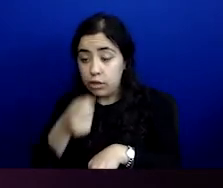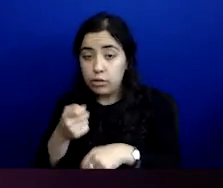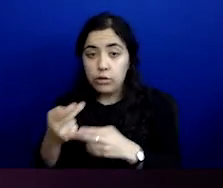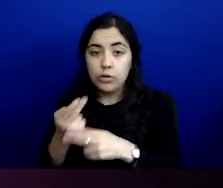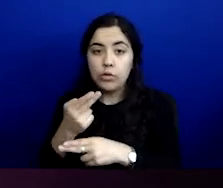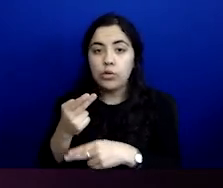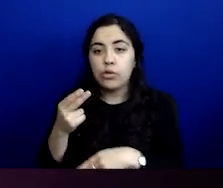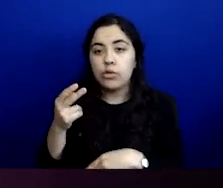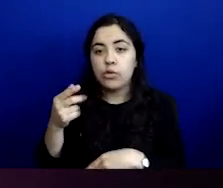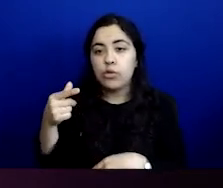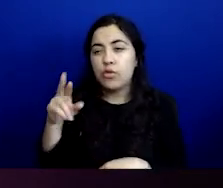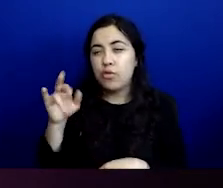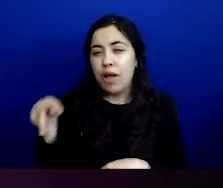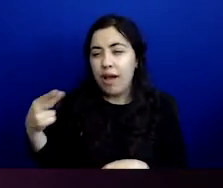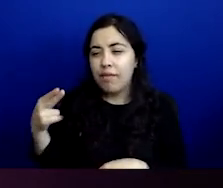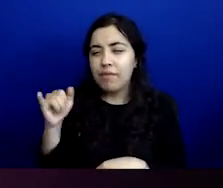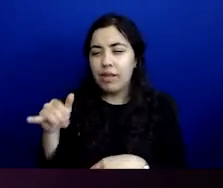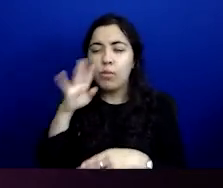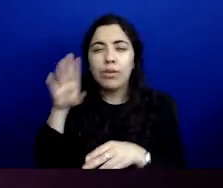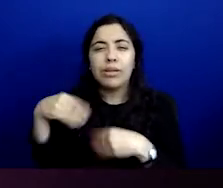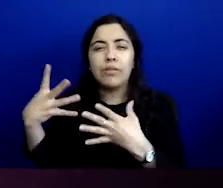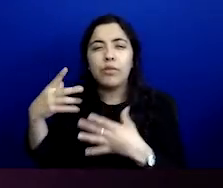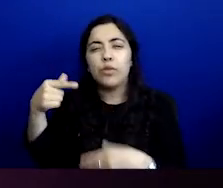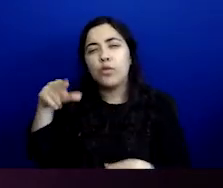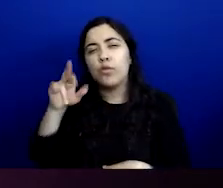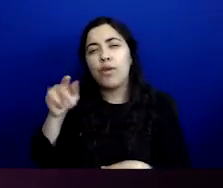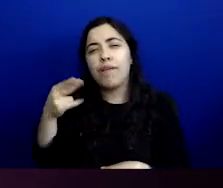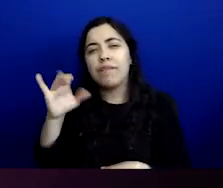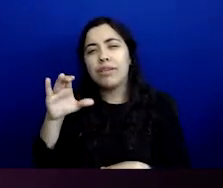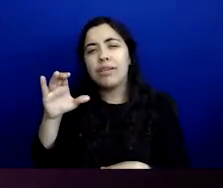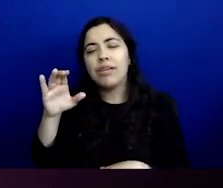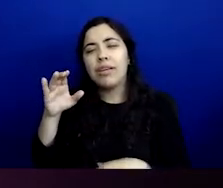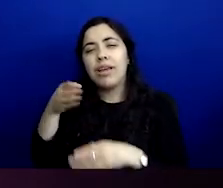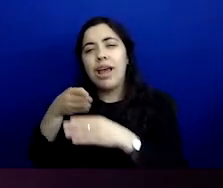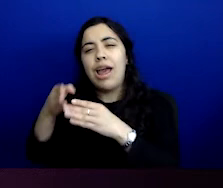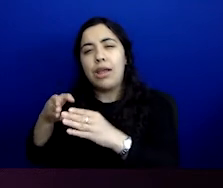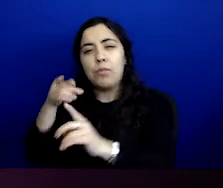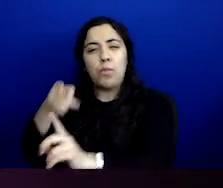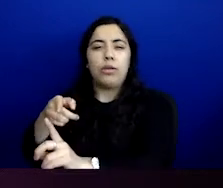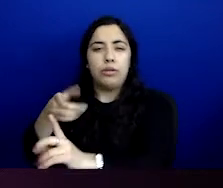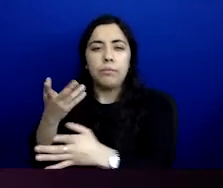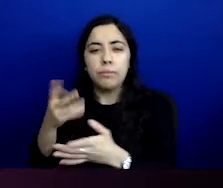Graph, which is giving you that GraphQL endpoint. So what is this